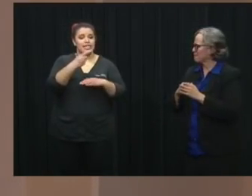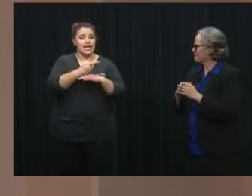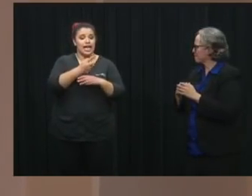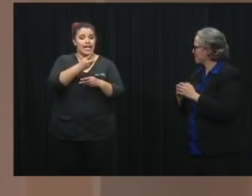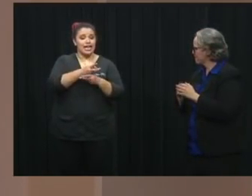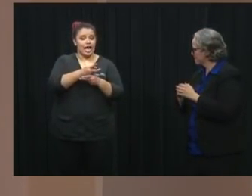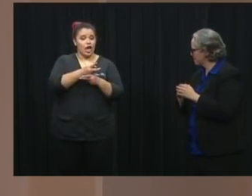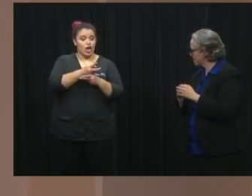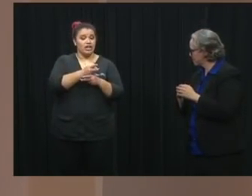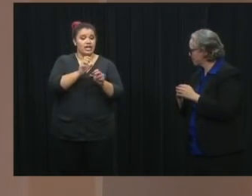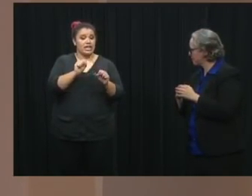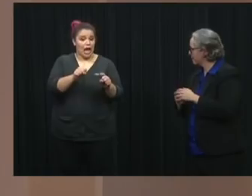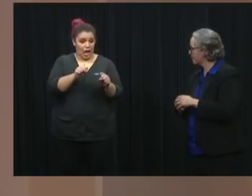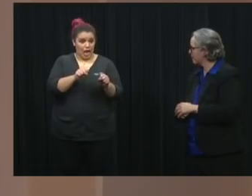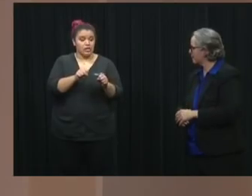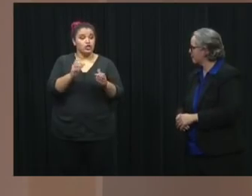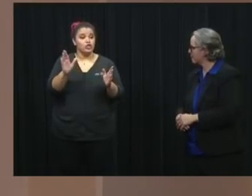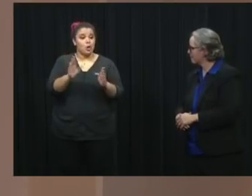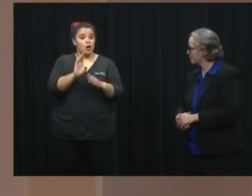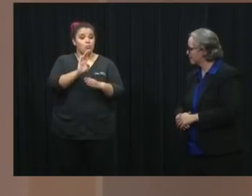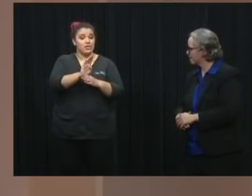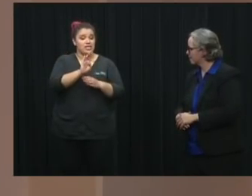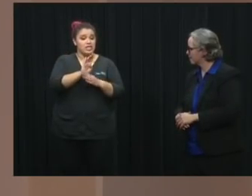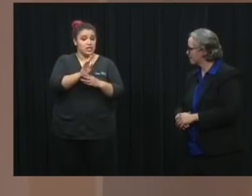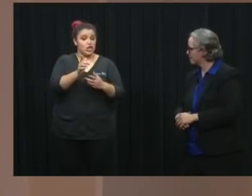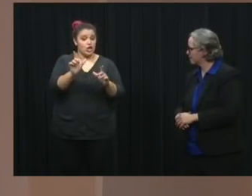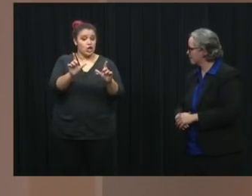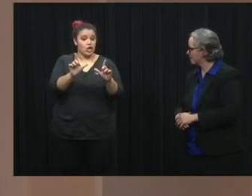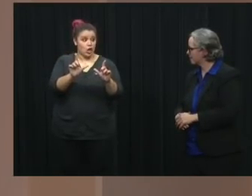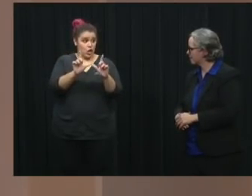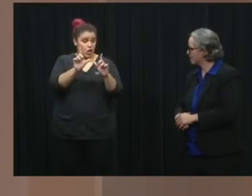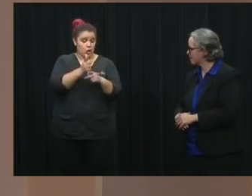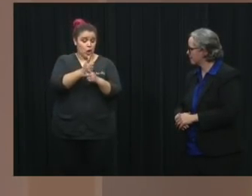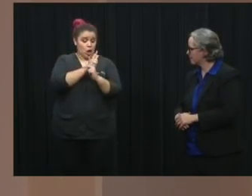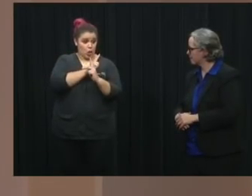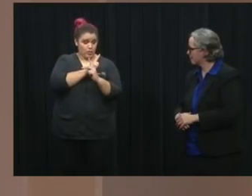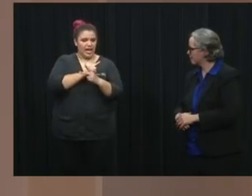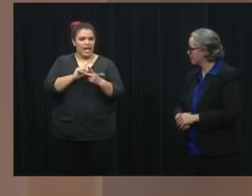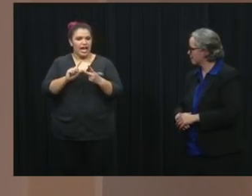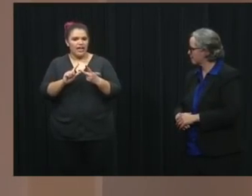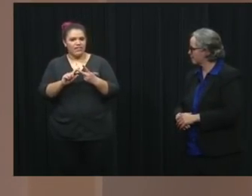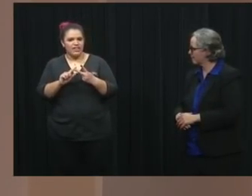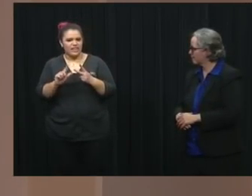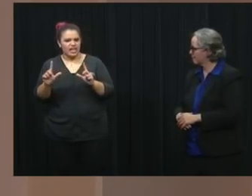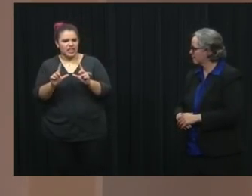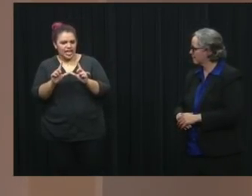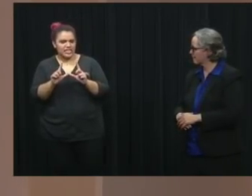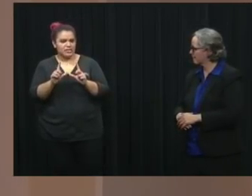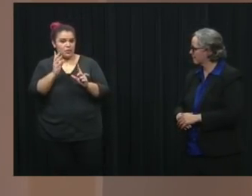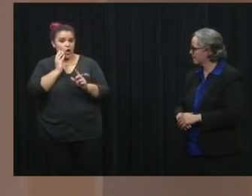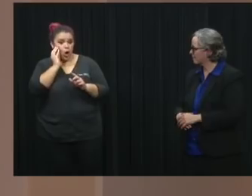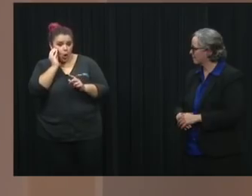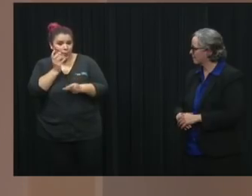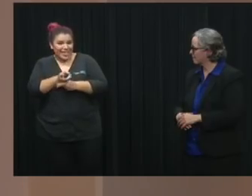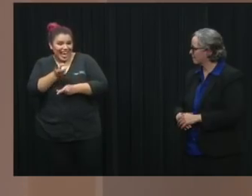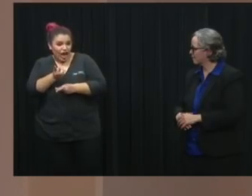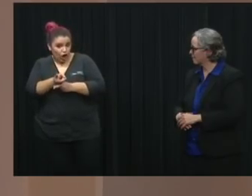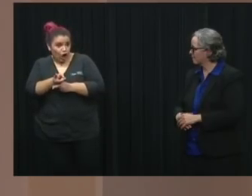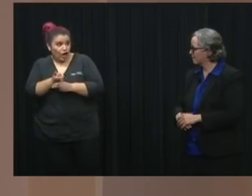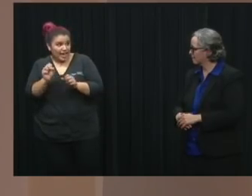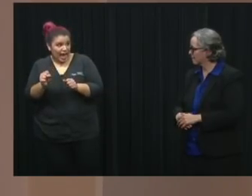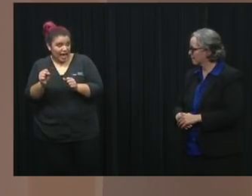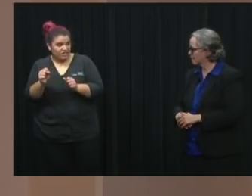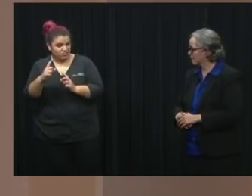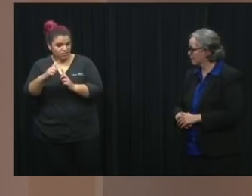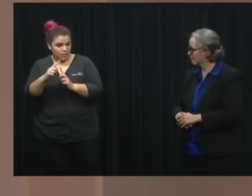unemployment? And does the pandemic daycare license include those who have home child care? The answer, whether a daycare